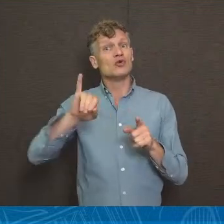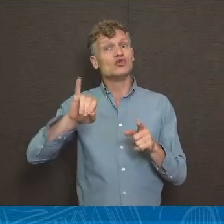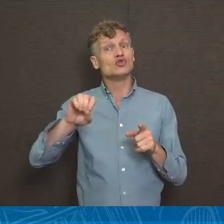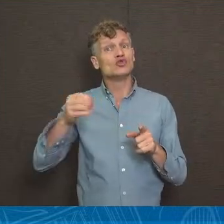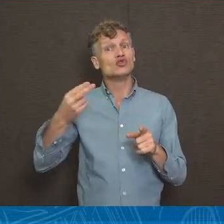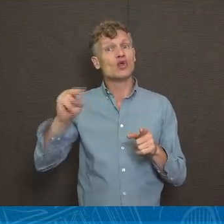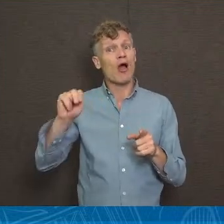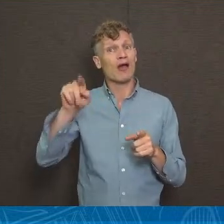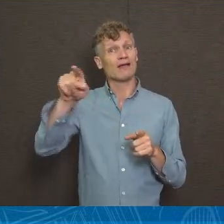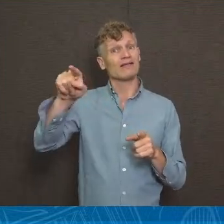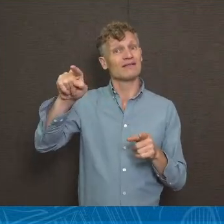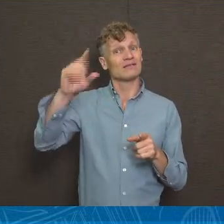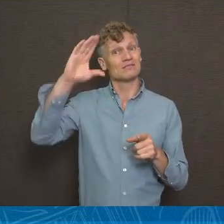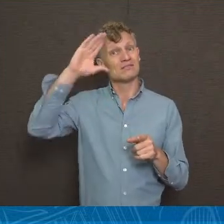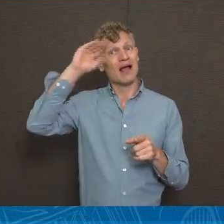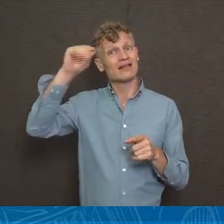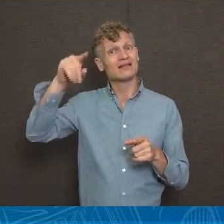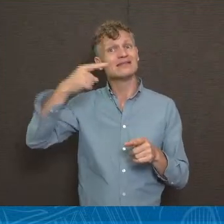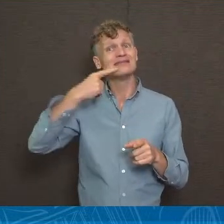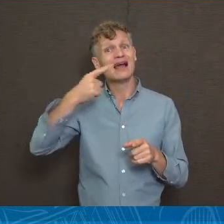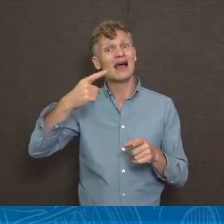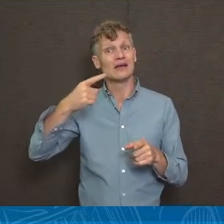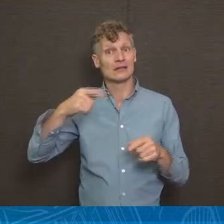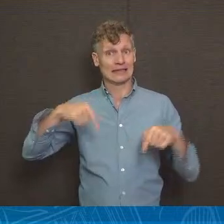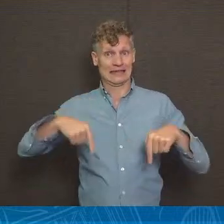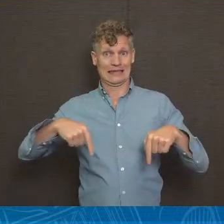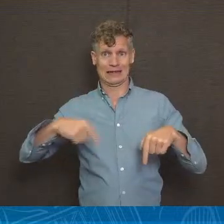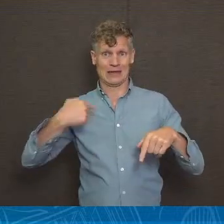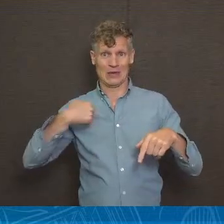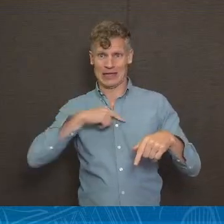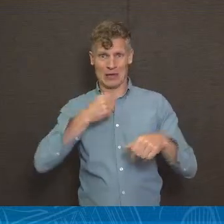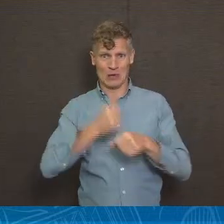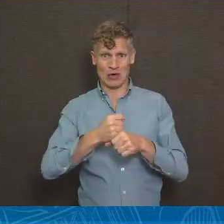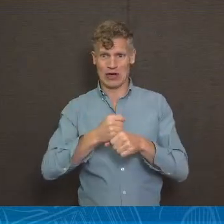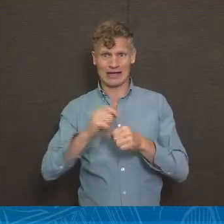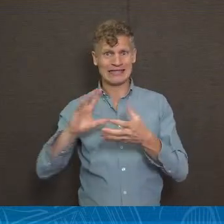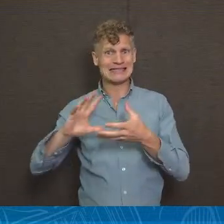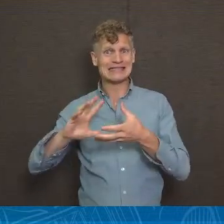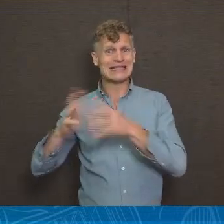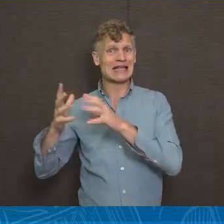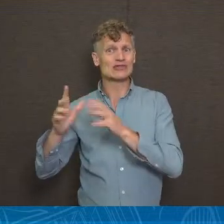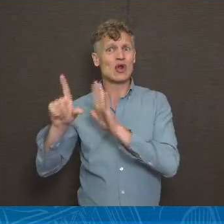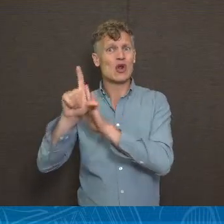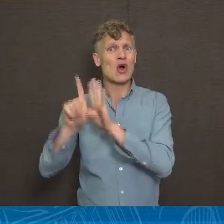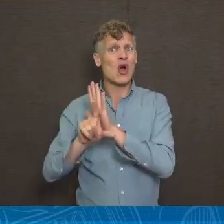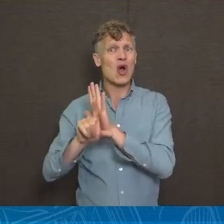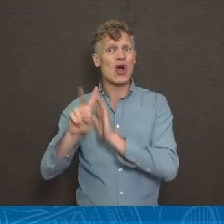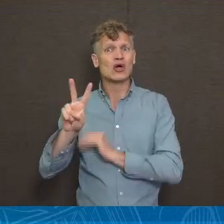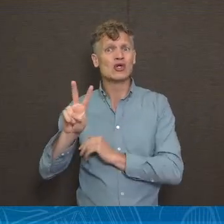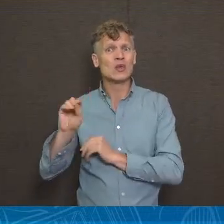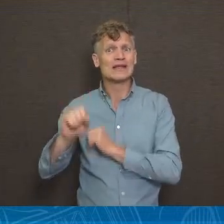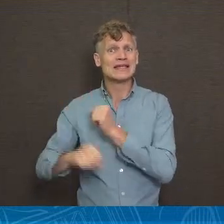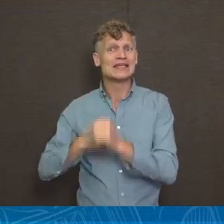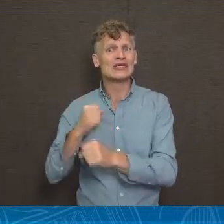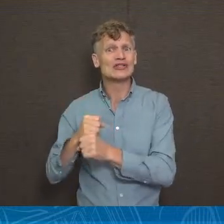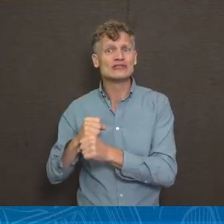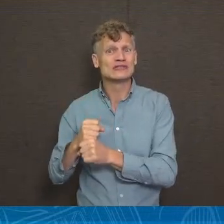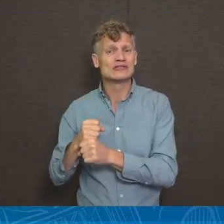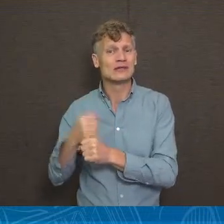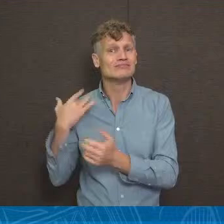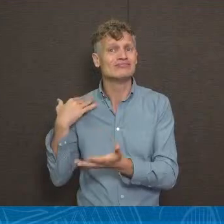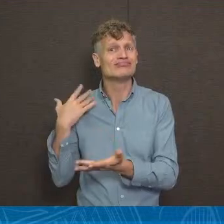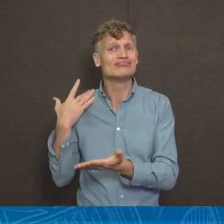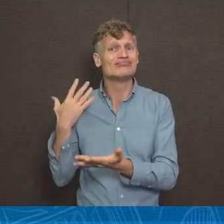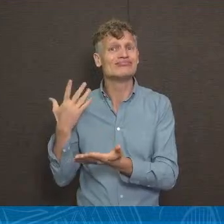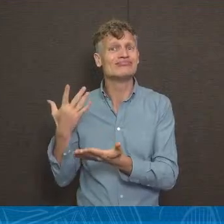that we've been working in disaster law for 20 years that we would never have been talking to. And I